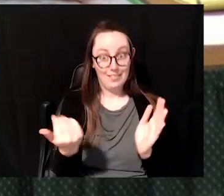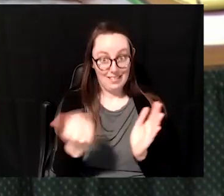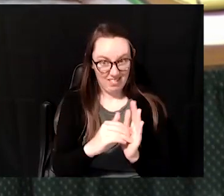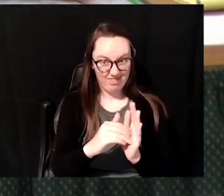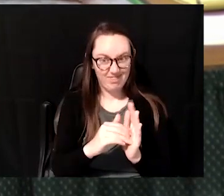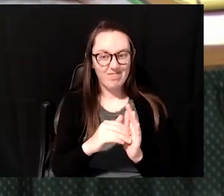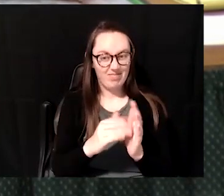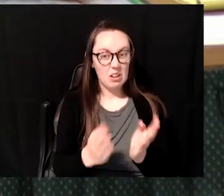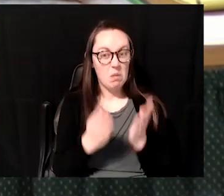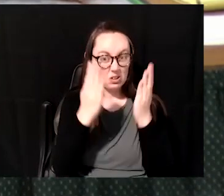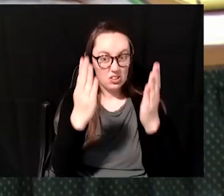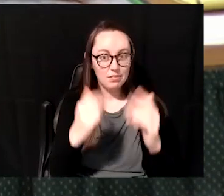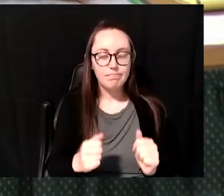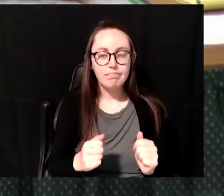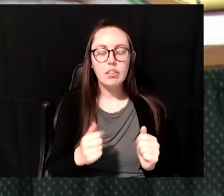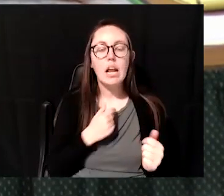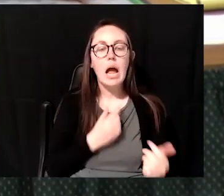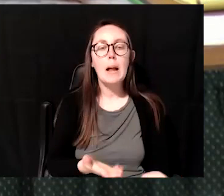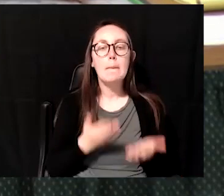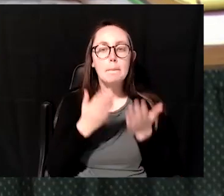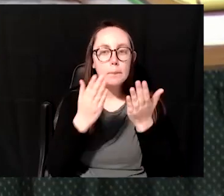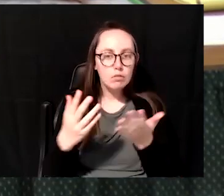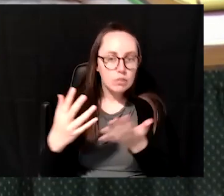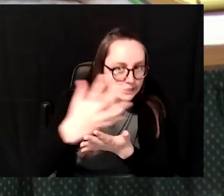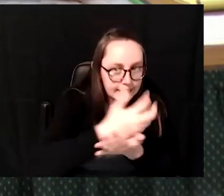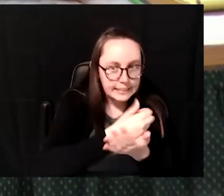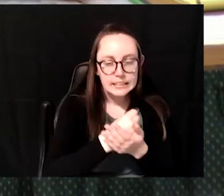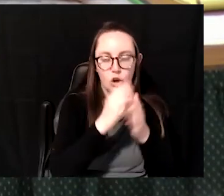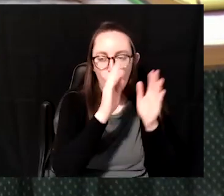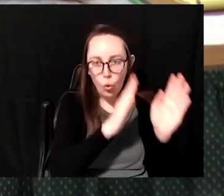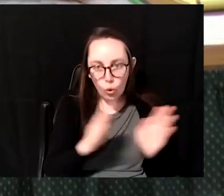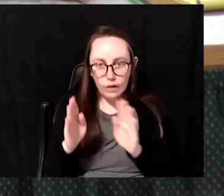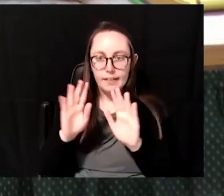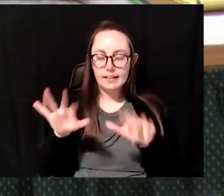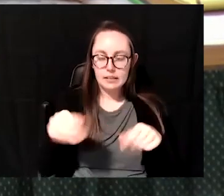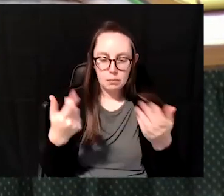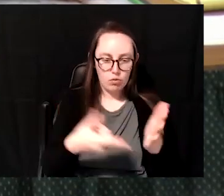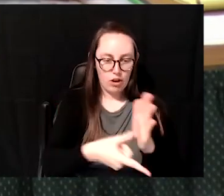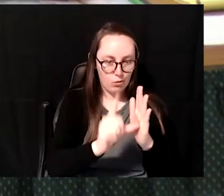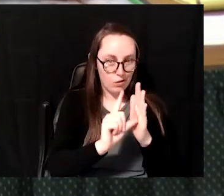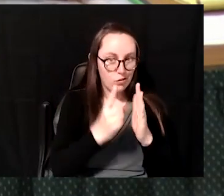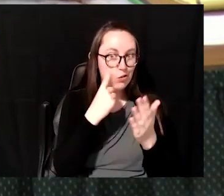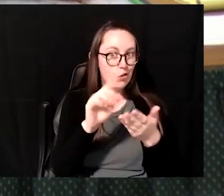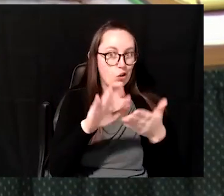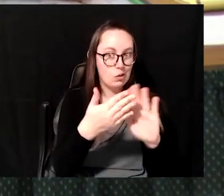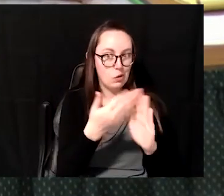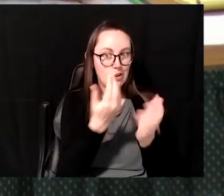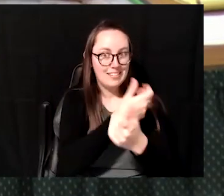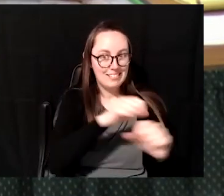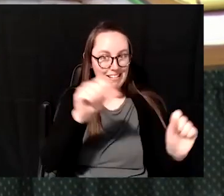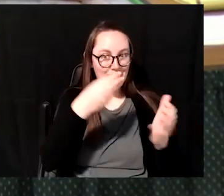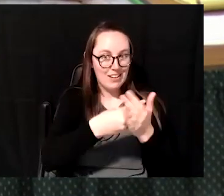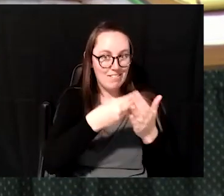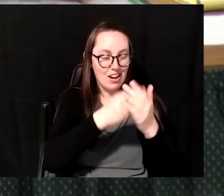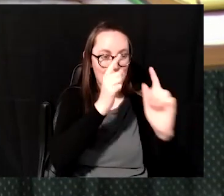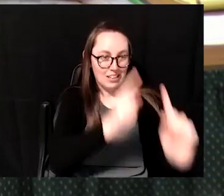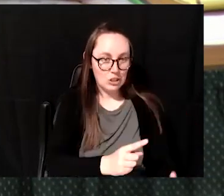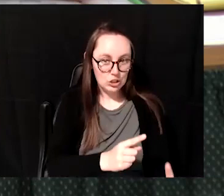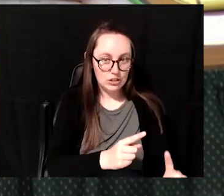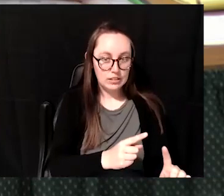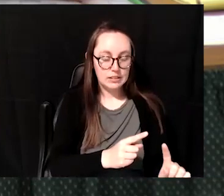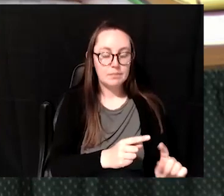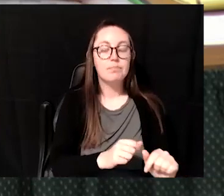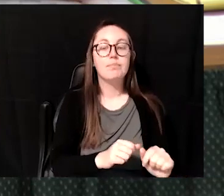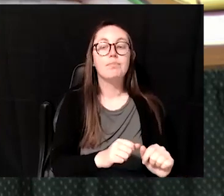to solicit organize and provide review of the proposed Community safety fund initiatives that's part one